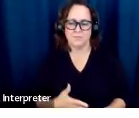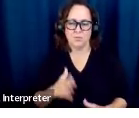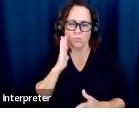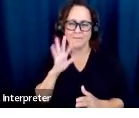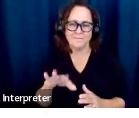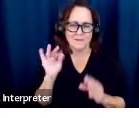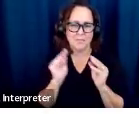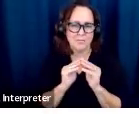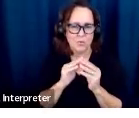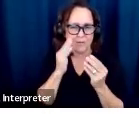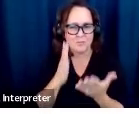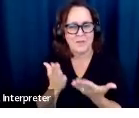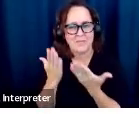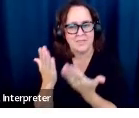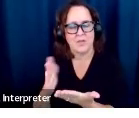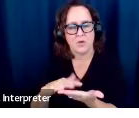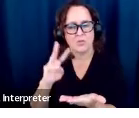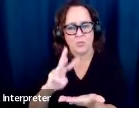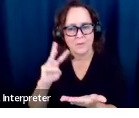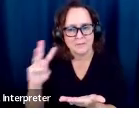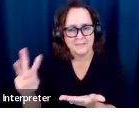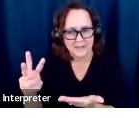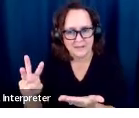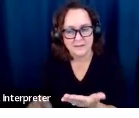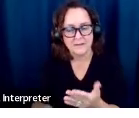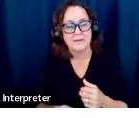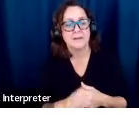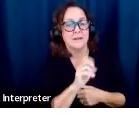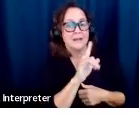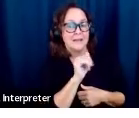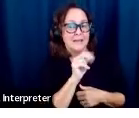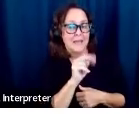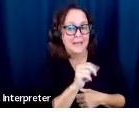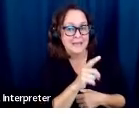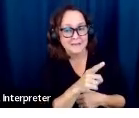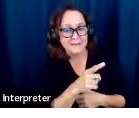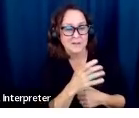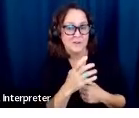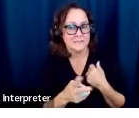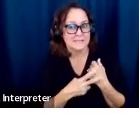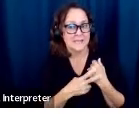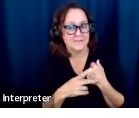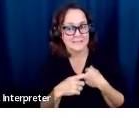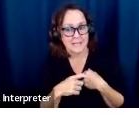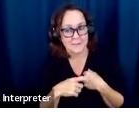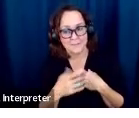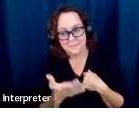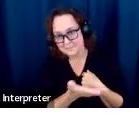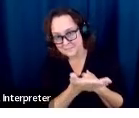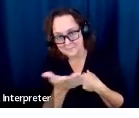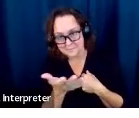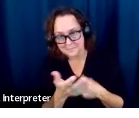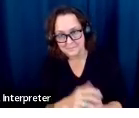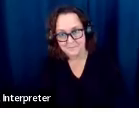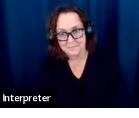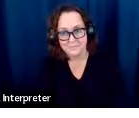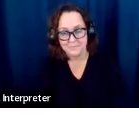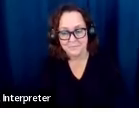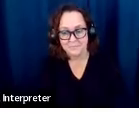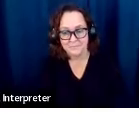be useful for you as well. That being said, Elian, if you want to, you know, save them a little bit of time, I'm happy to hear what you have to say on